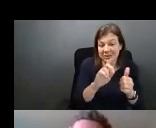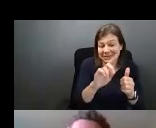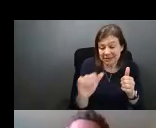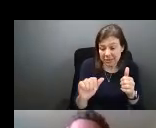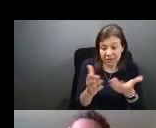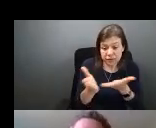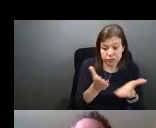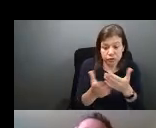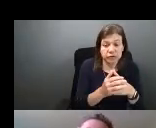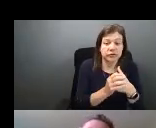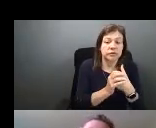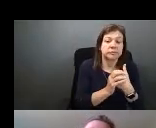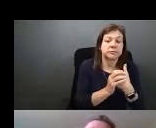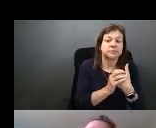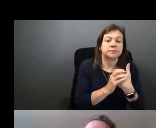being served?